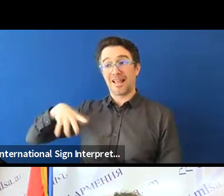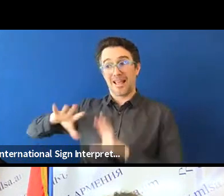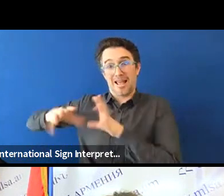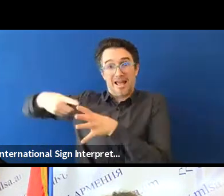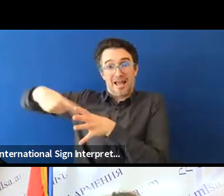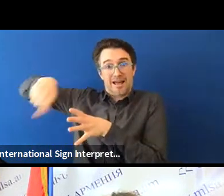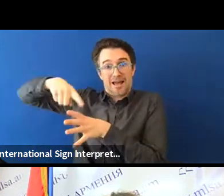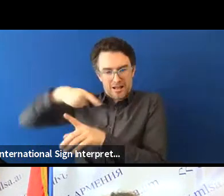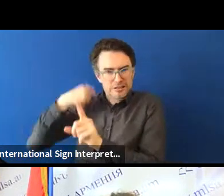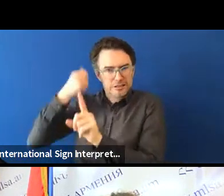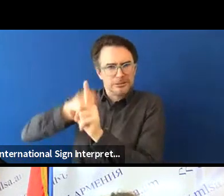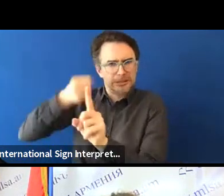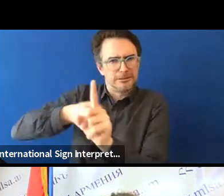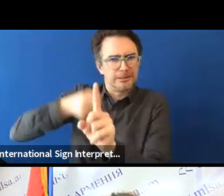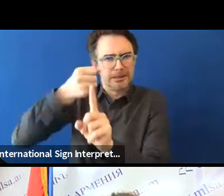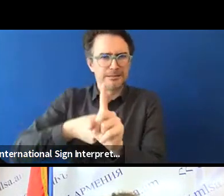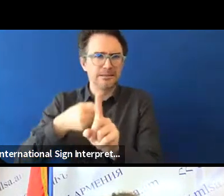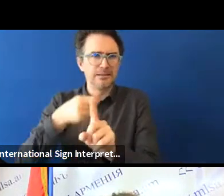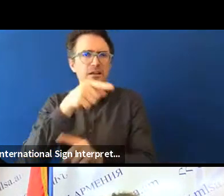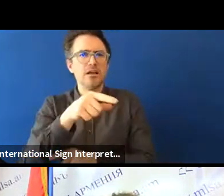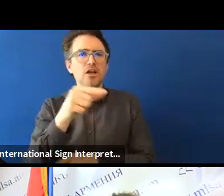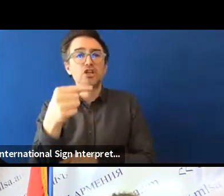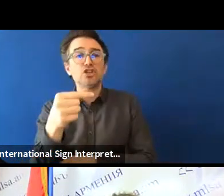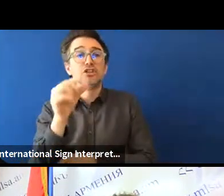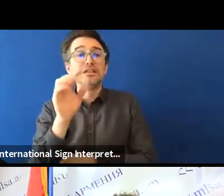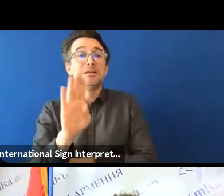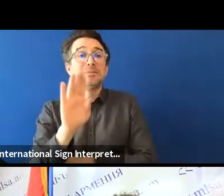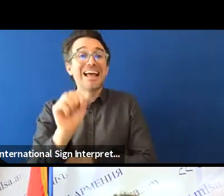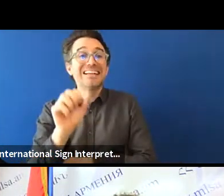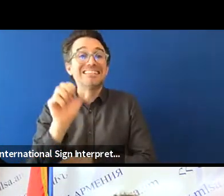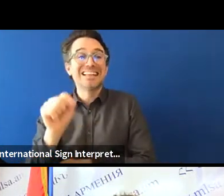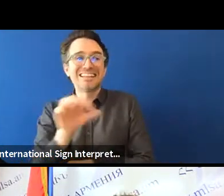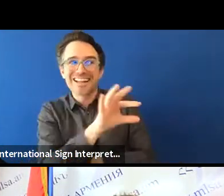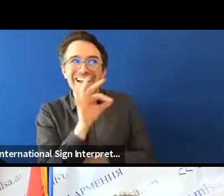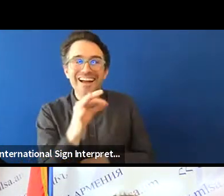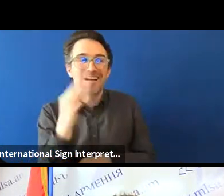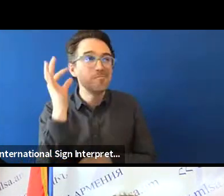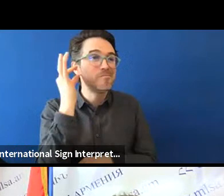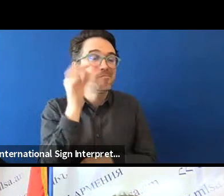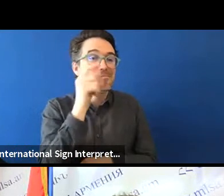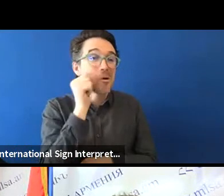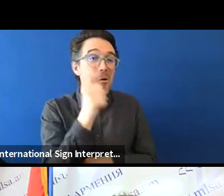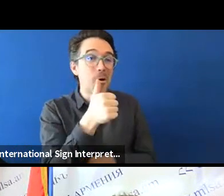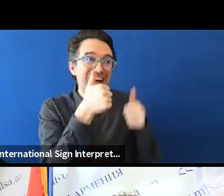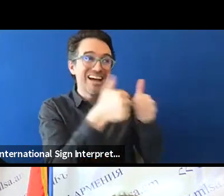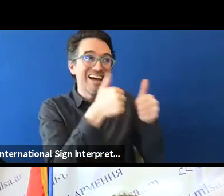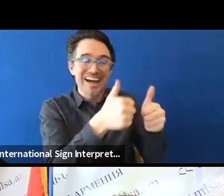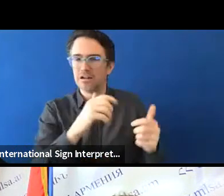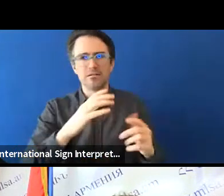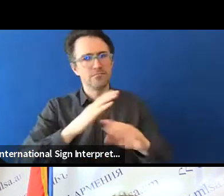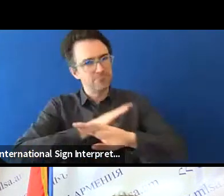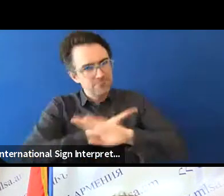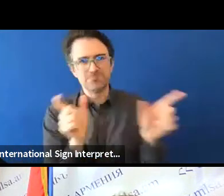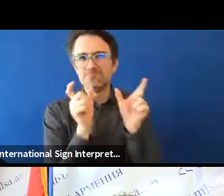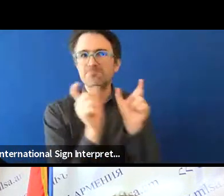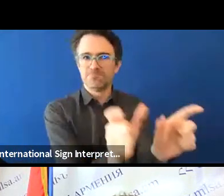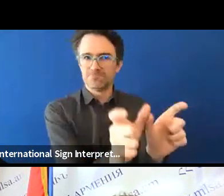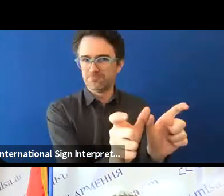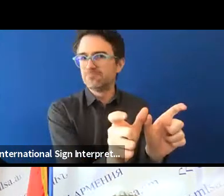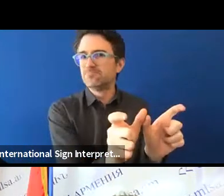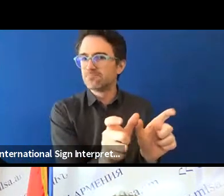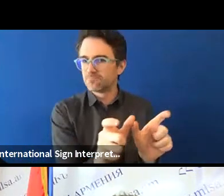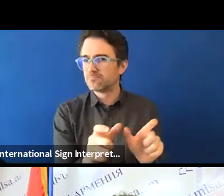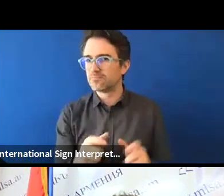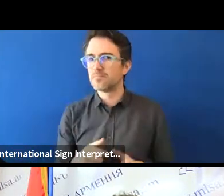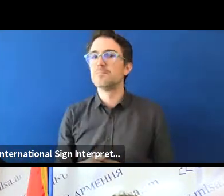me announce that the EU contribution for the second phase of this program with UNFPA, which